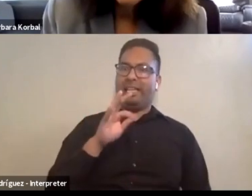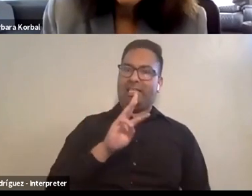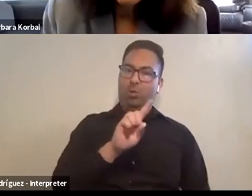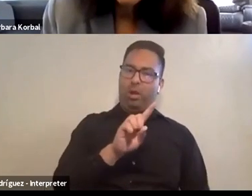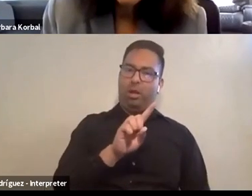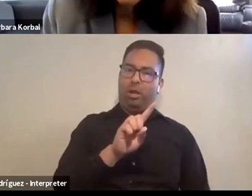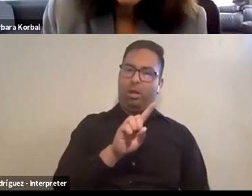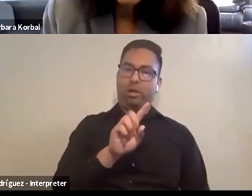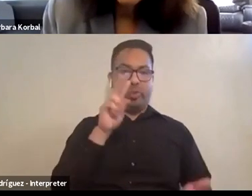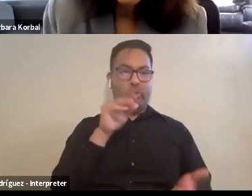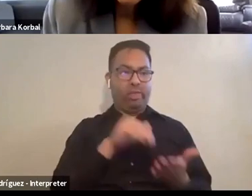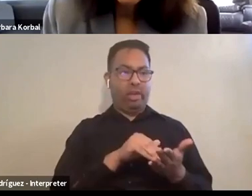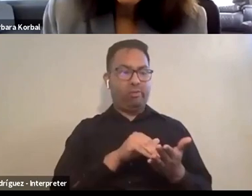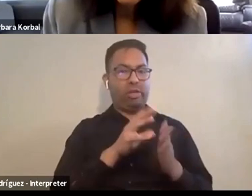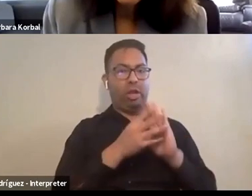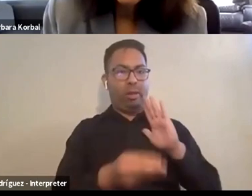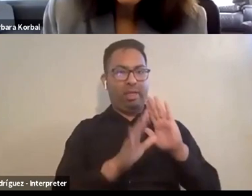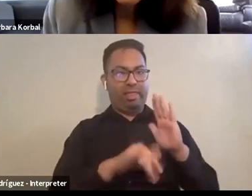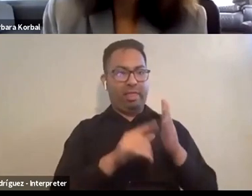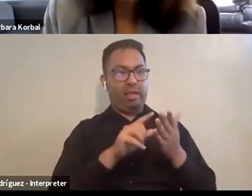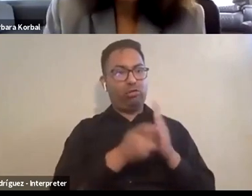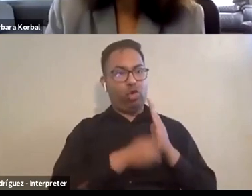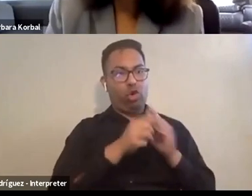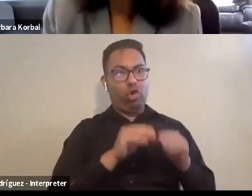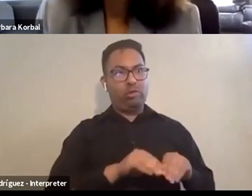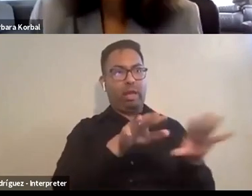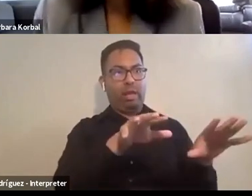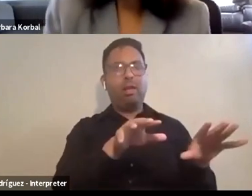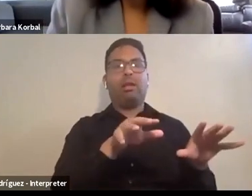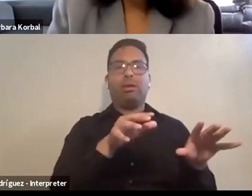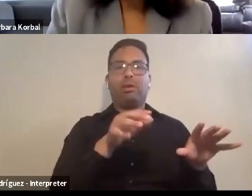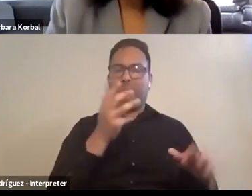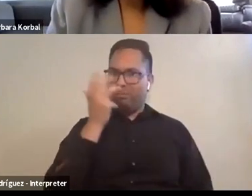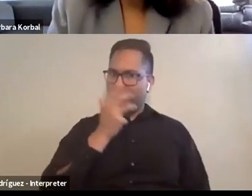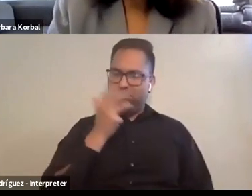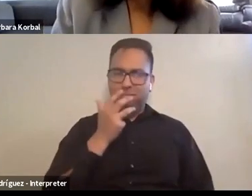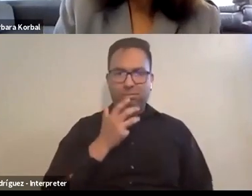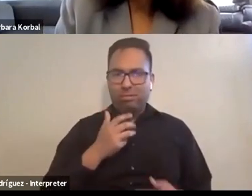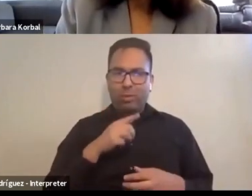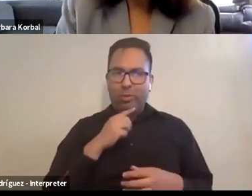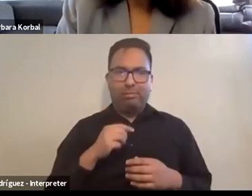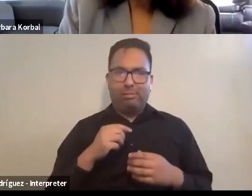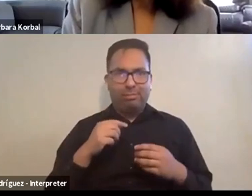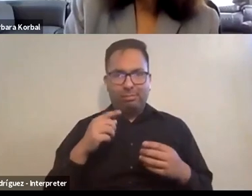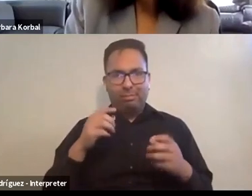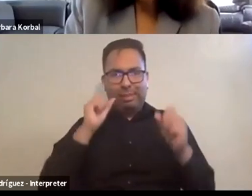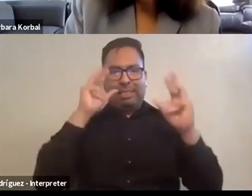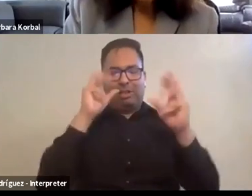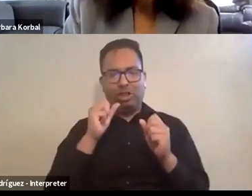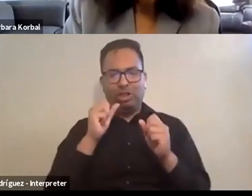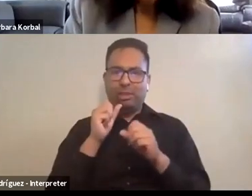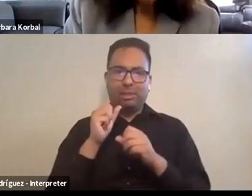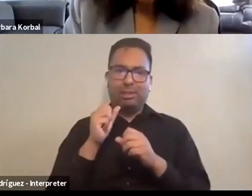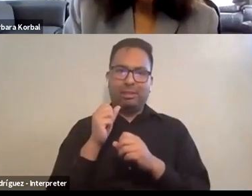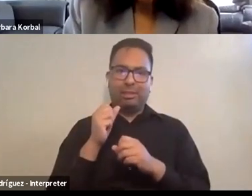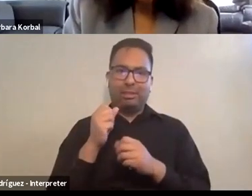that journal were being sent. I mean, it's really unthinkable. I mean, it's an extraordinary feat. When I think back about the